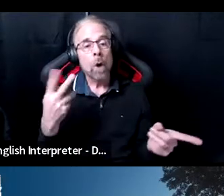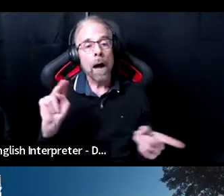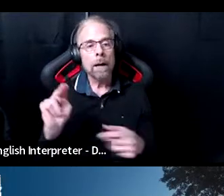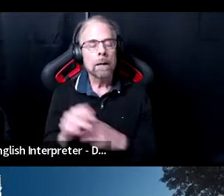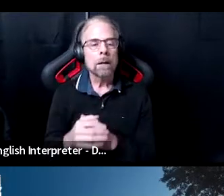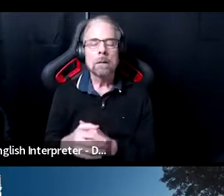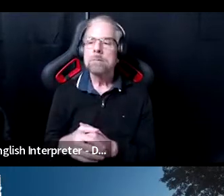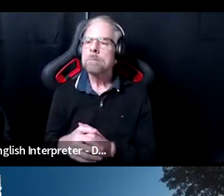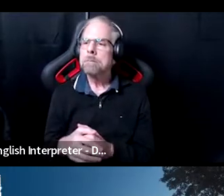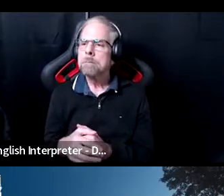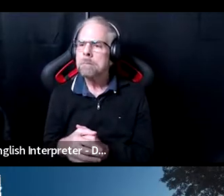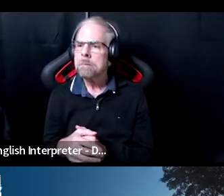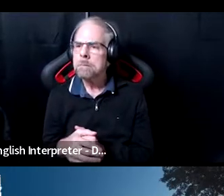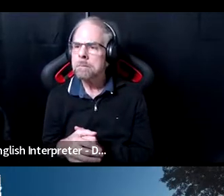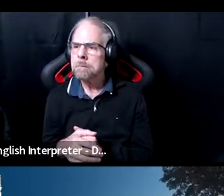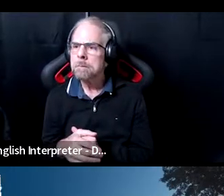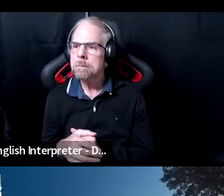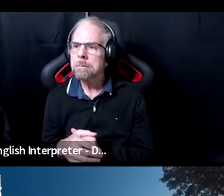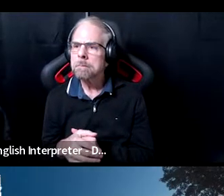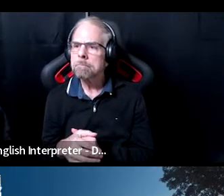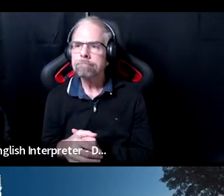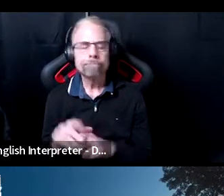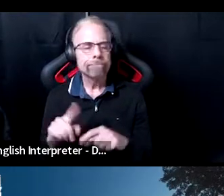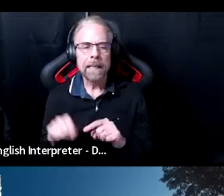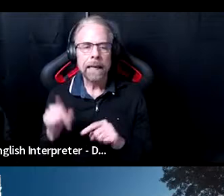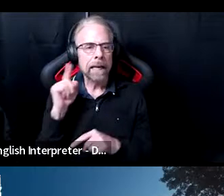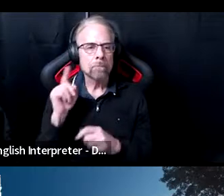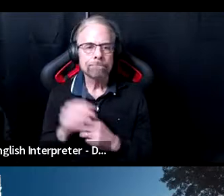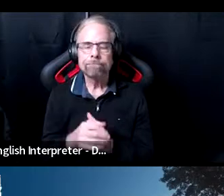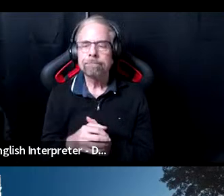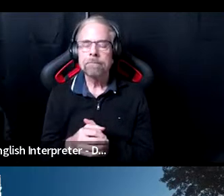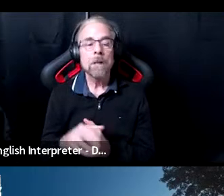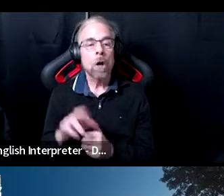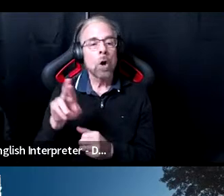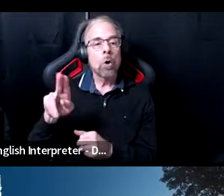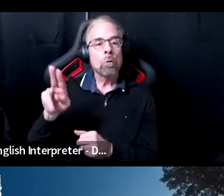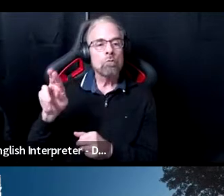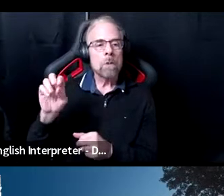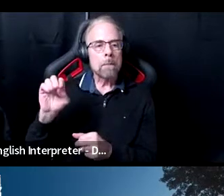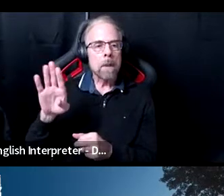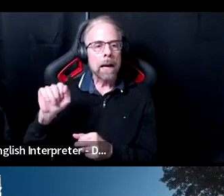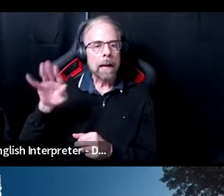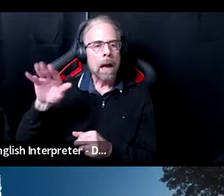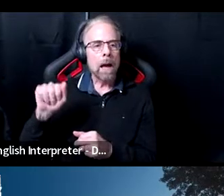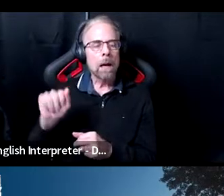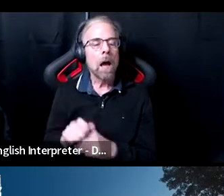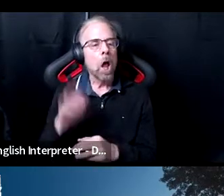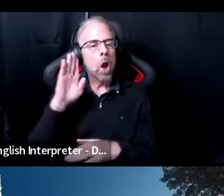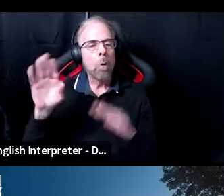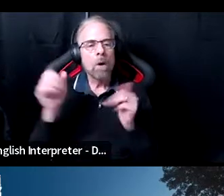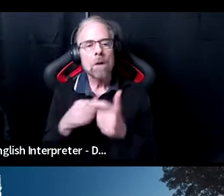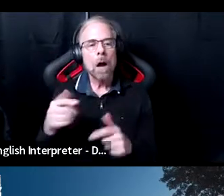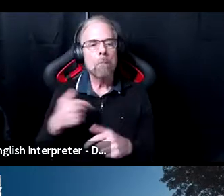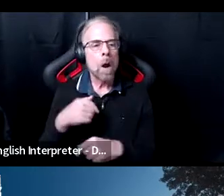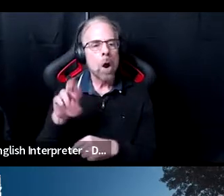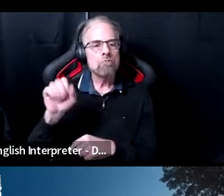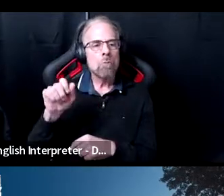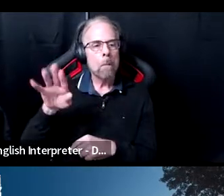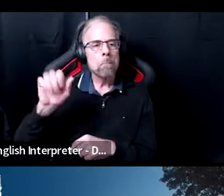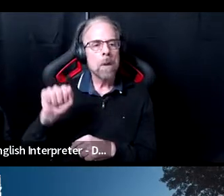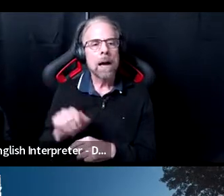LaProuse, Transportation Planning Lead for the Interstate Bridge Program. Rebecca. Hi, everyone. Rebecca Steiner on the environmental